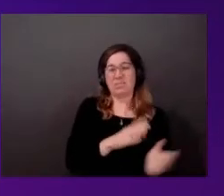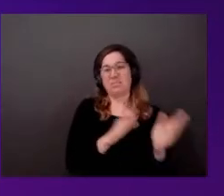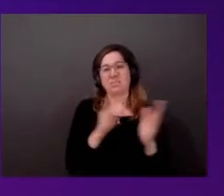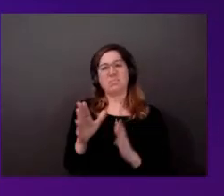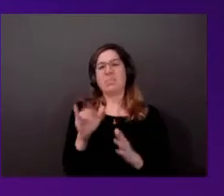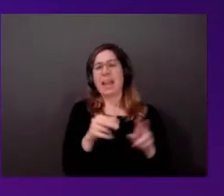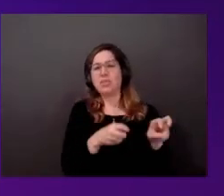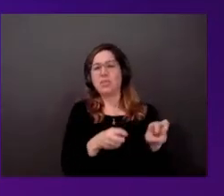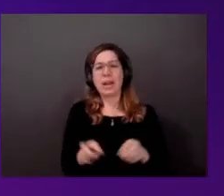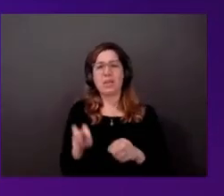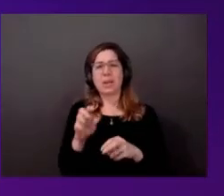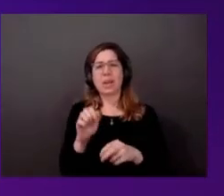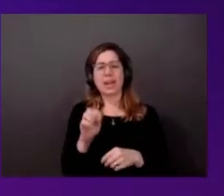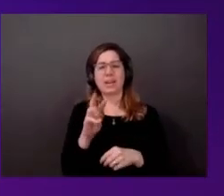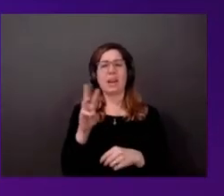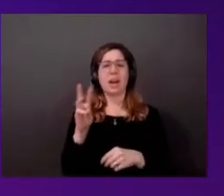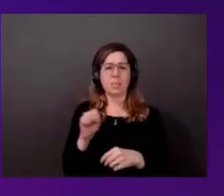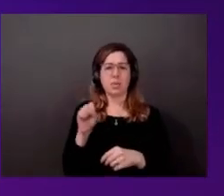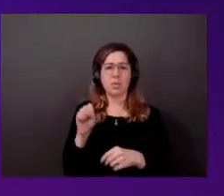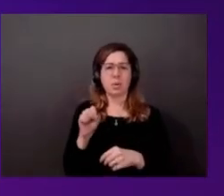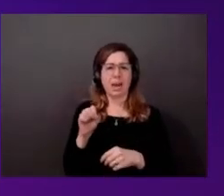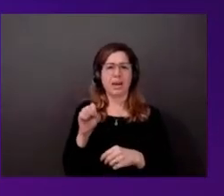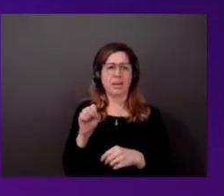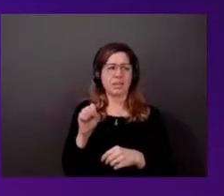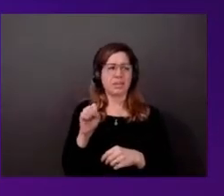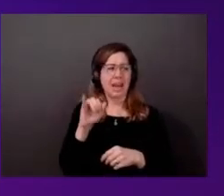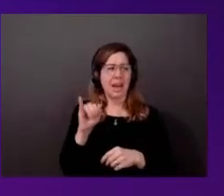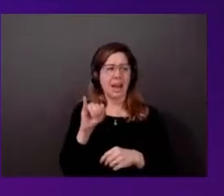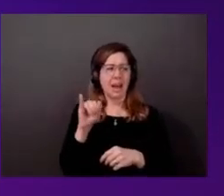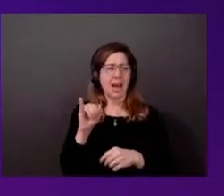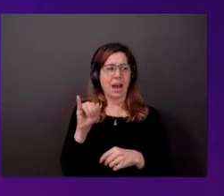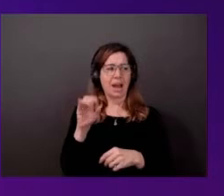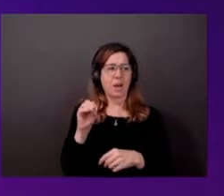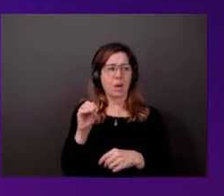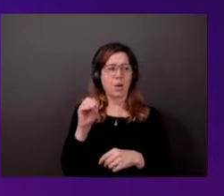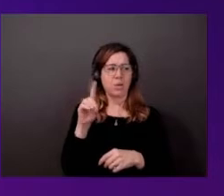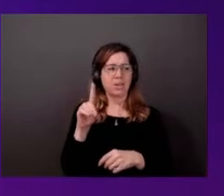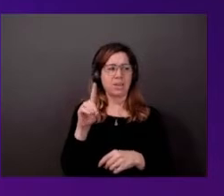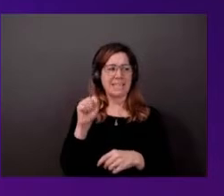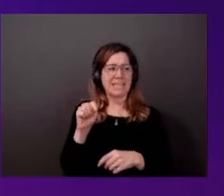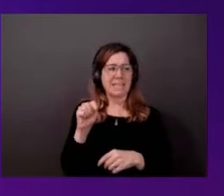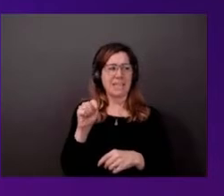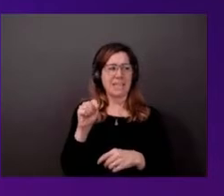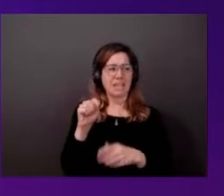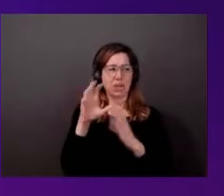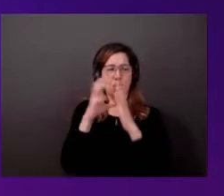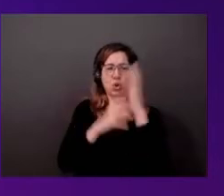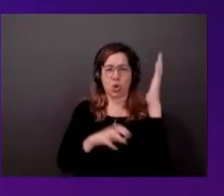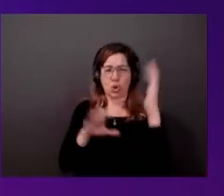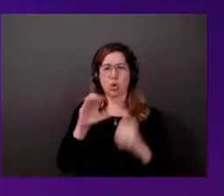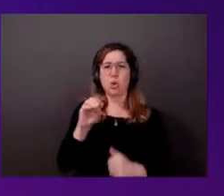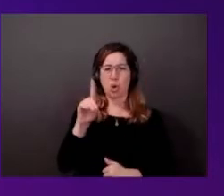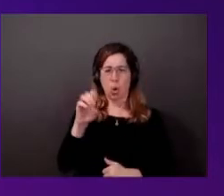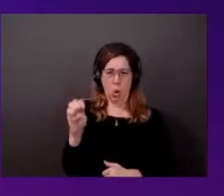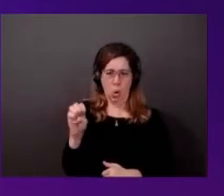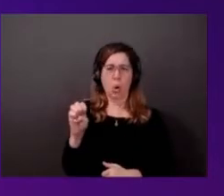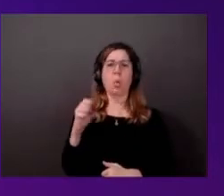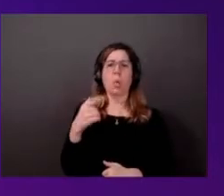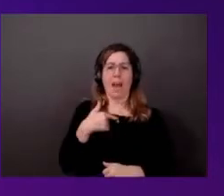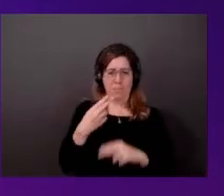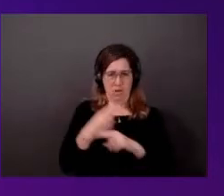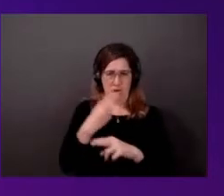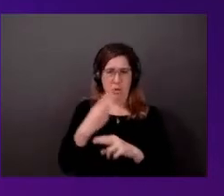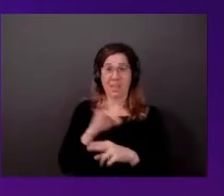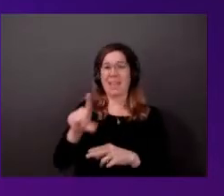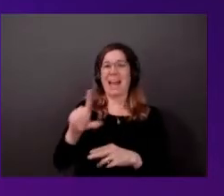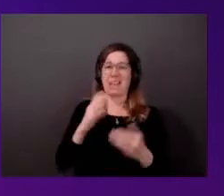IoT Core. We've been using AWS IoT Core for the last 5 years, I would say. IoT Core is our new tunnel right now. So